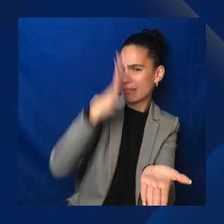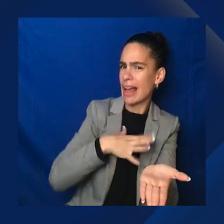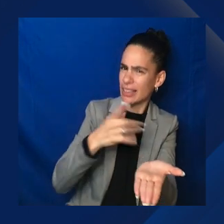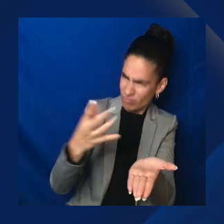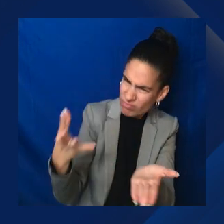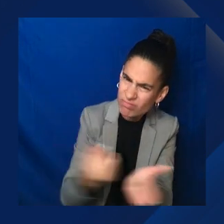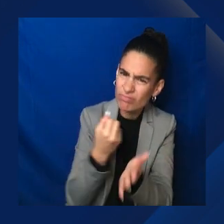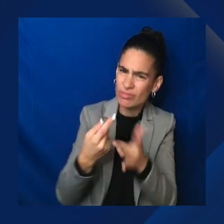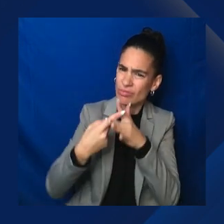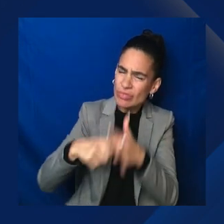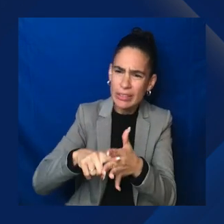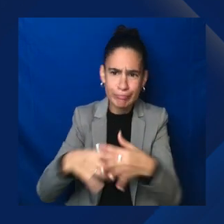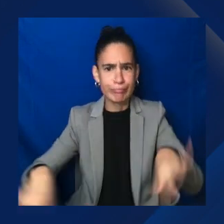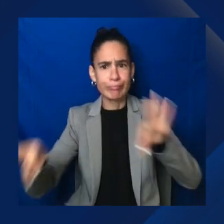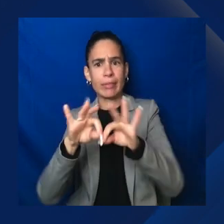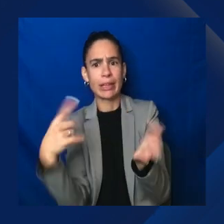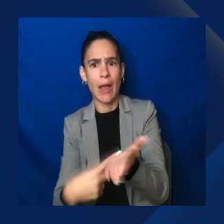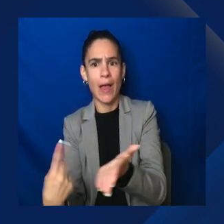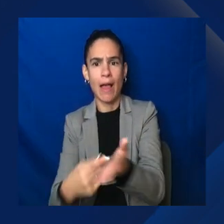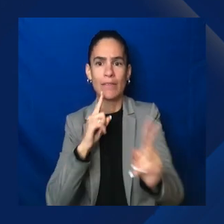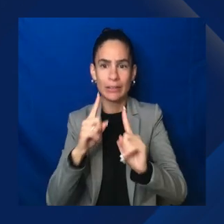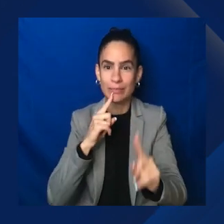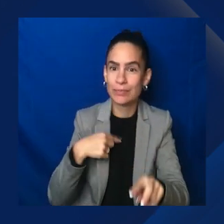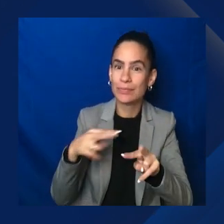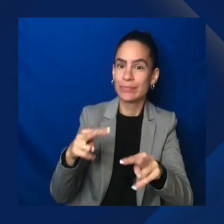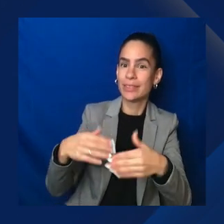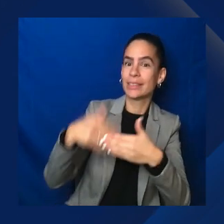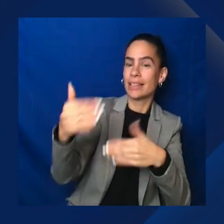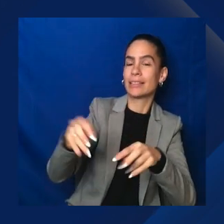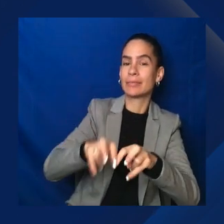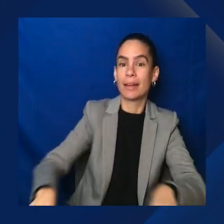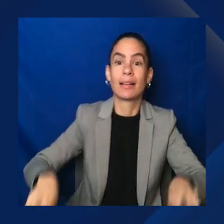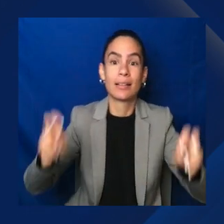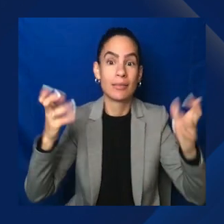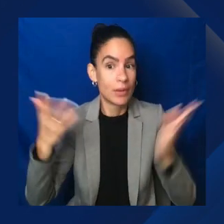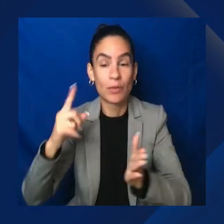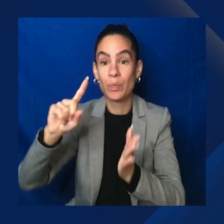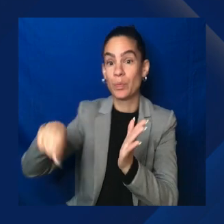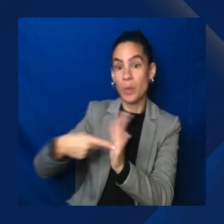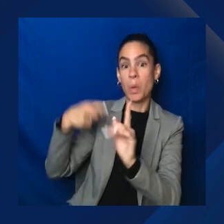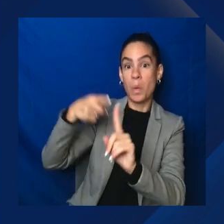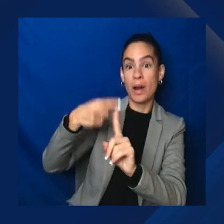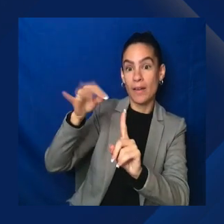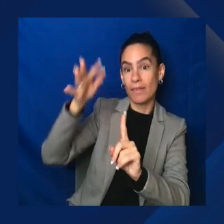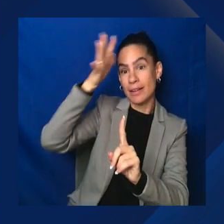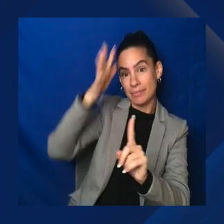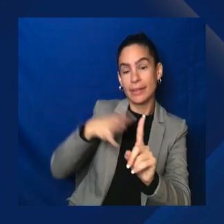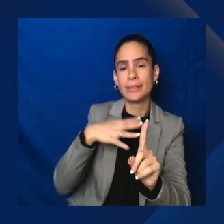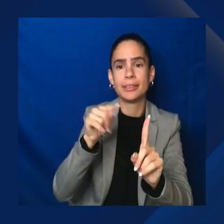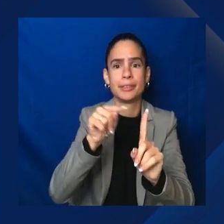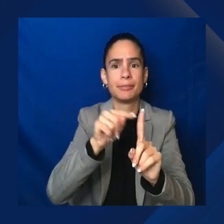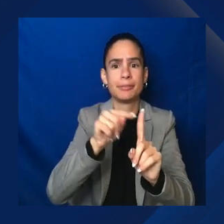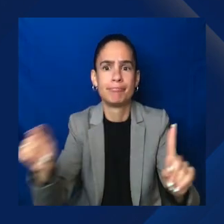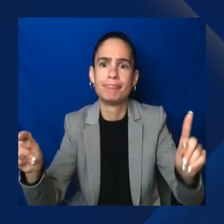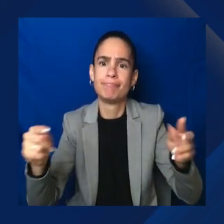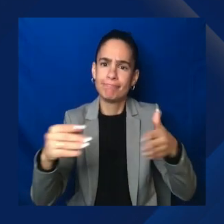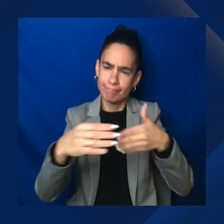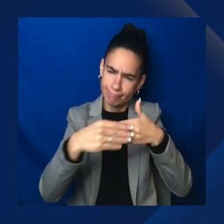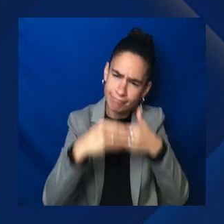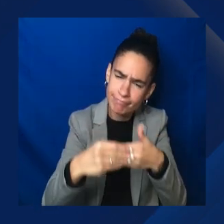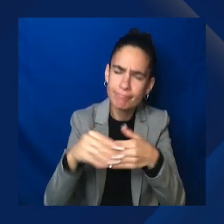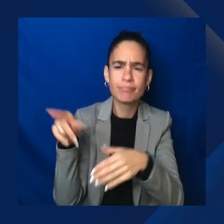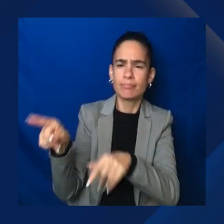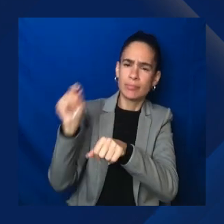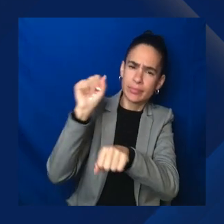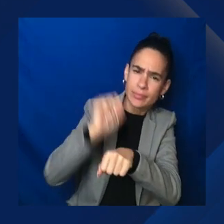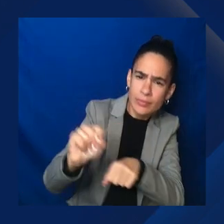upcoming panel on the role of men, which includes champions who have advocated and acted to improve maternal health and to